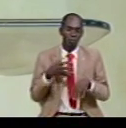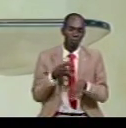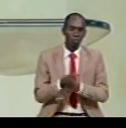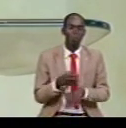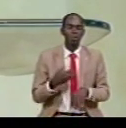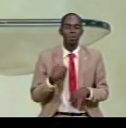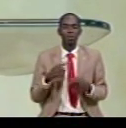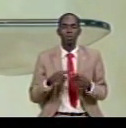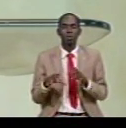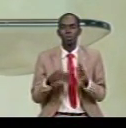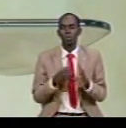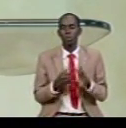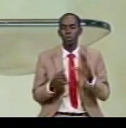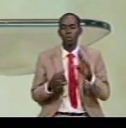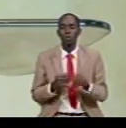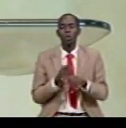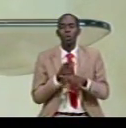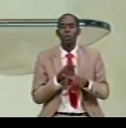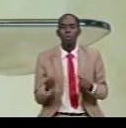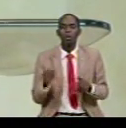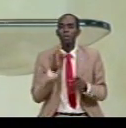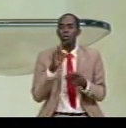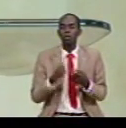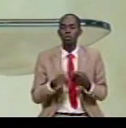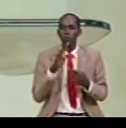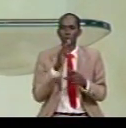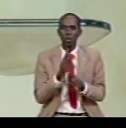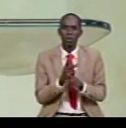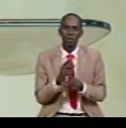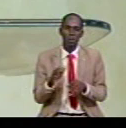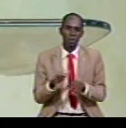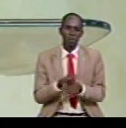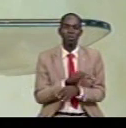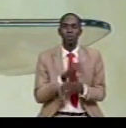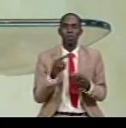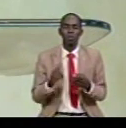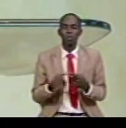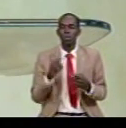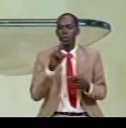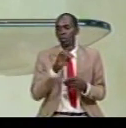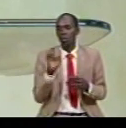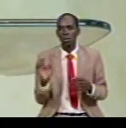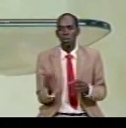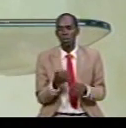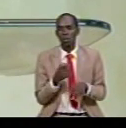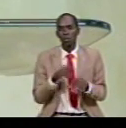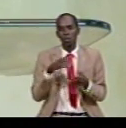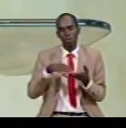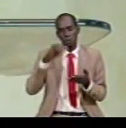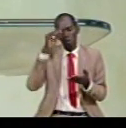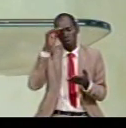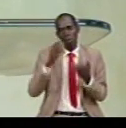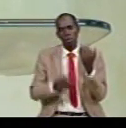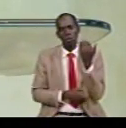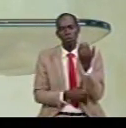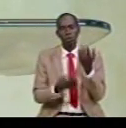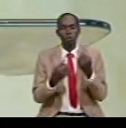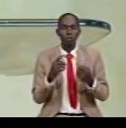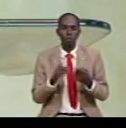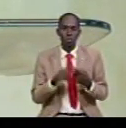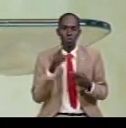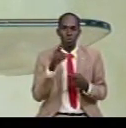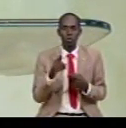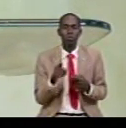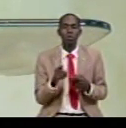how the temptation comes. But he said, let everyone that standeth take heed, lest he fall. Then in verse 13, there had